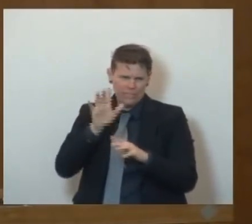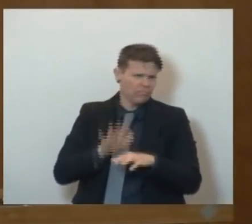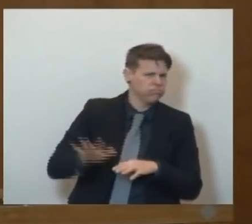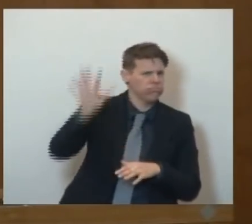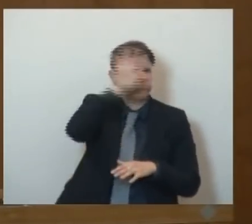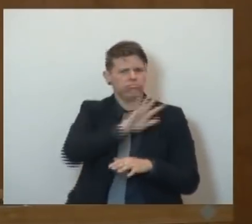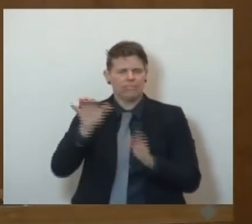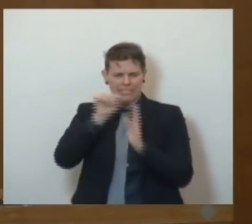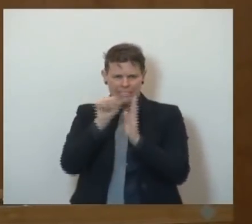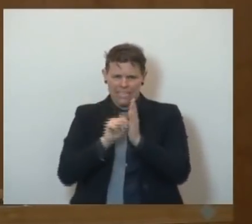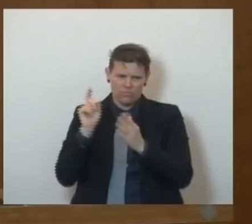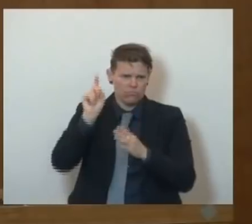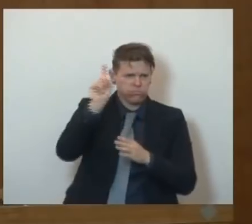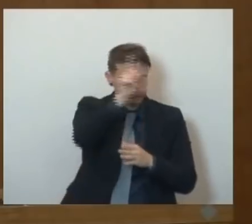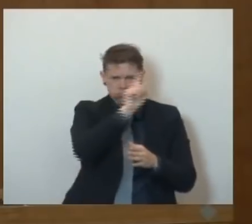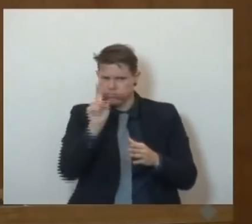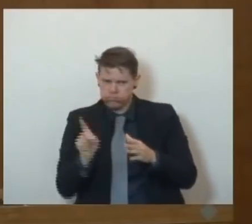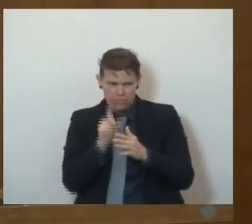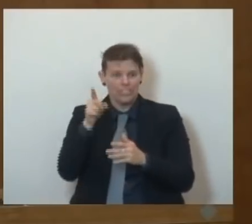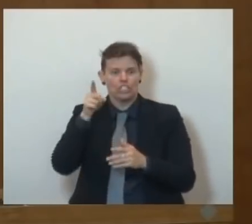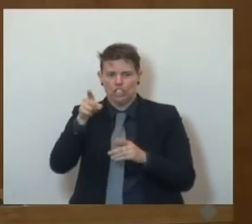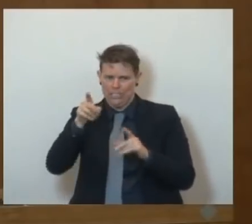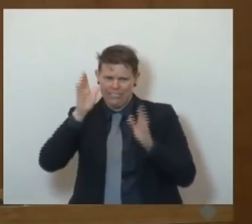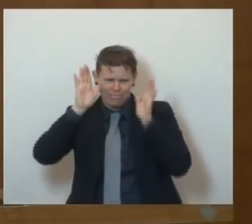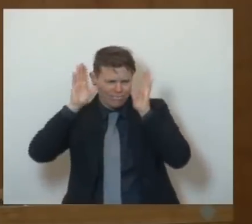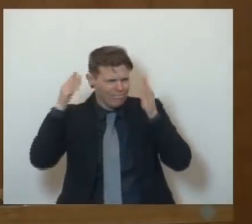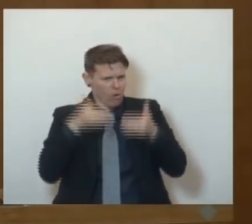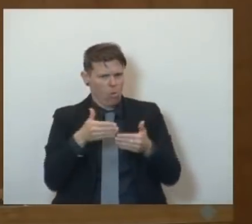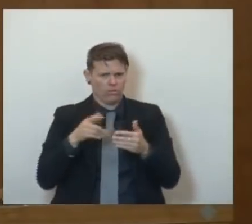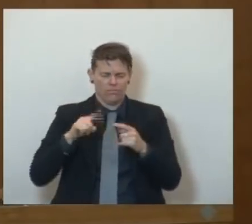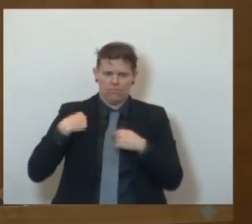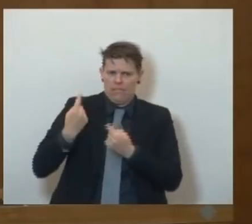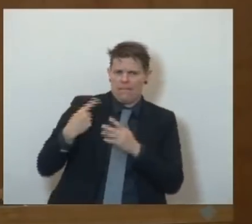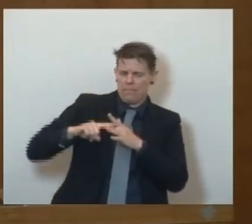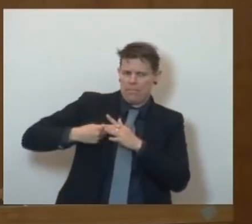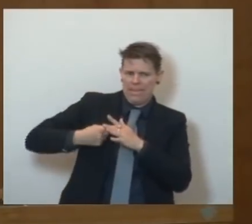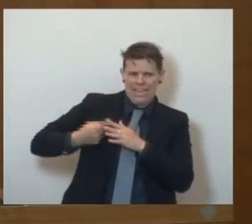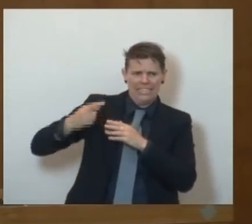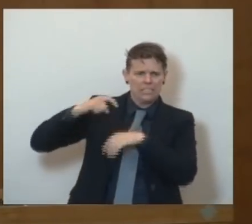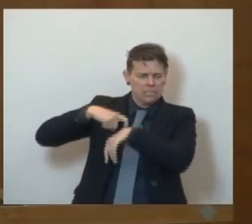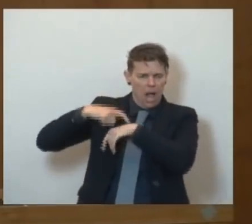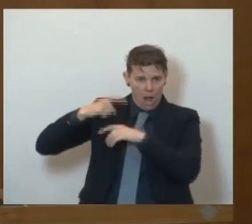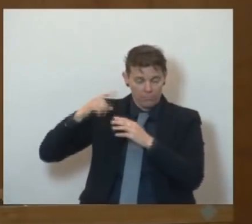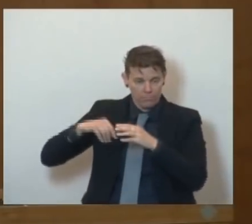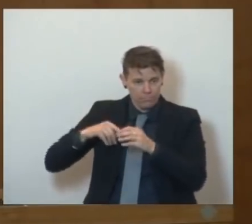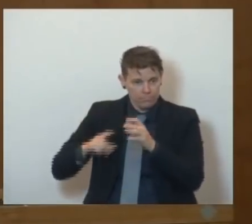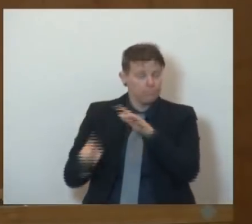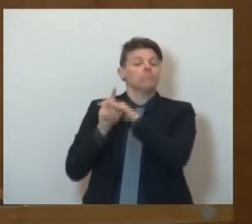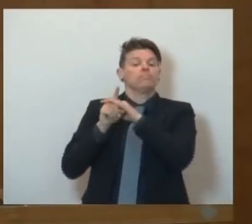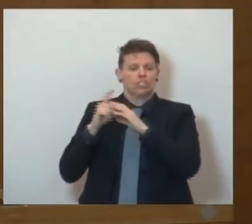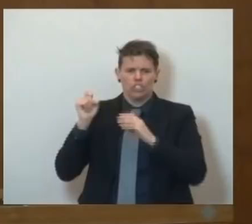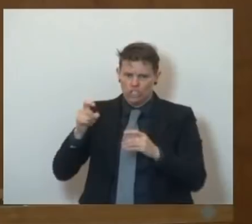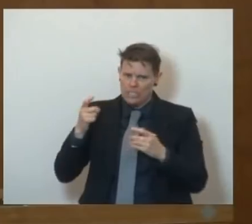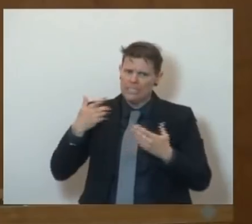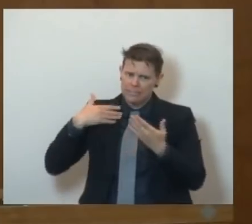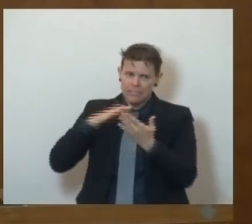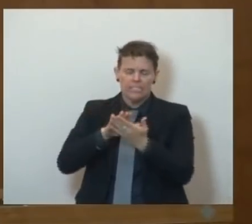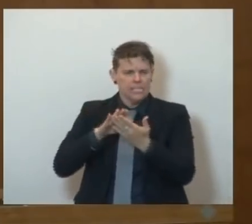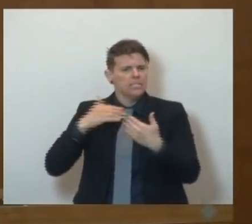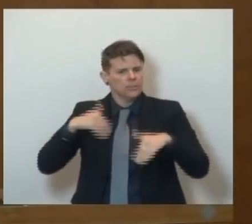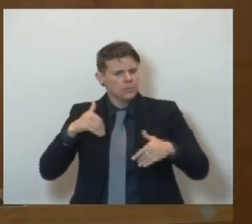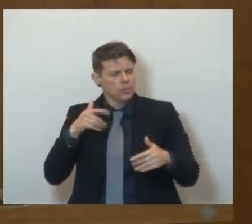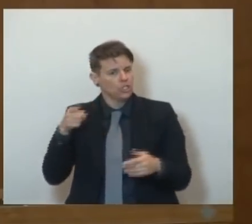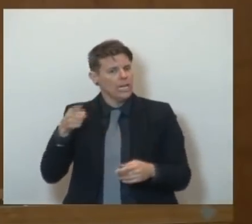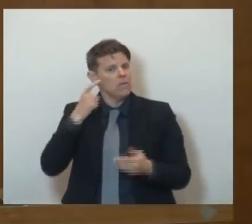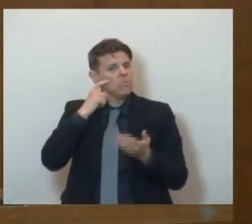us right from the start. So it was a very sad, very troubling development for us. I can tell you that the Division of